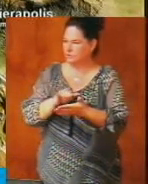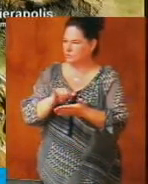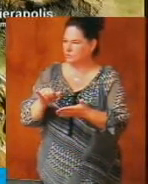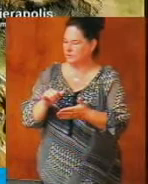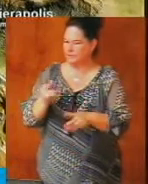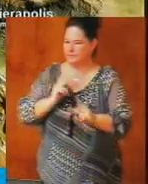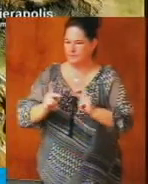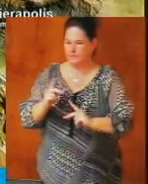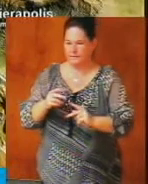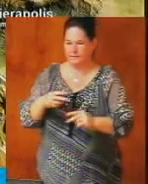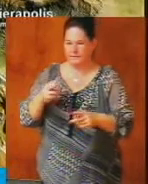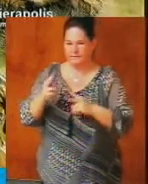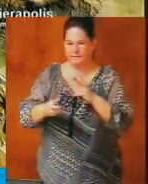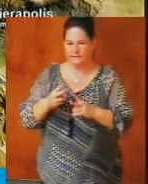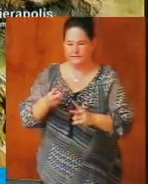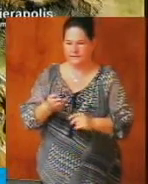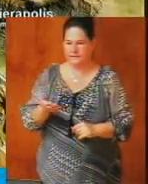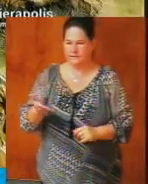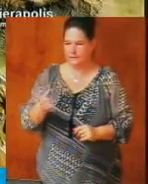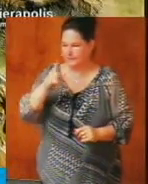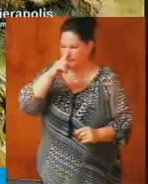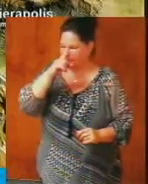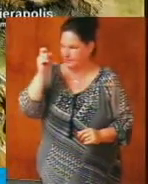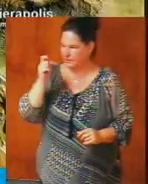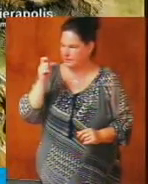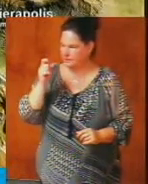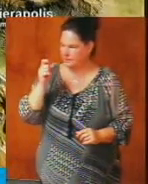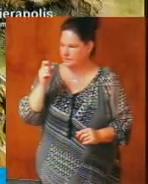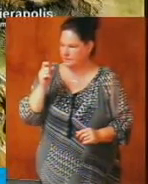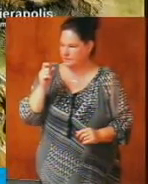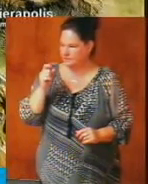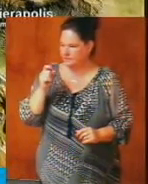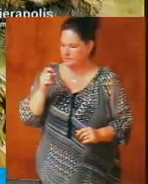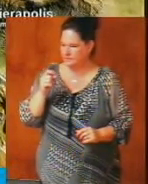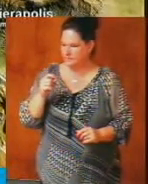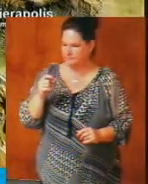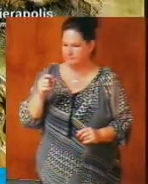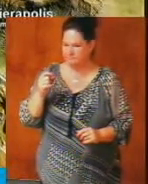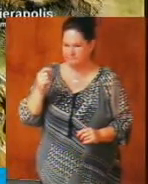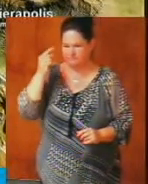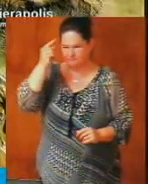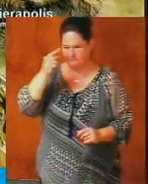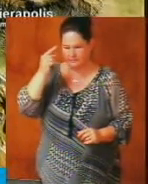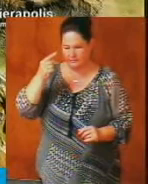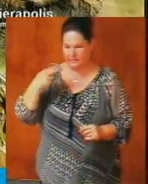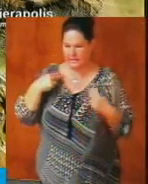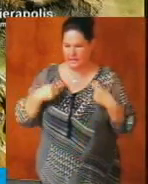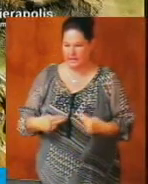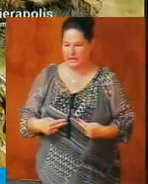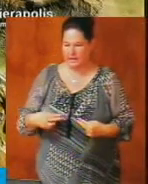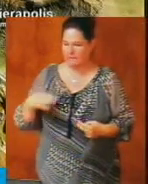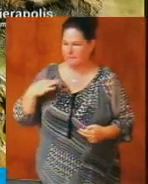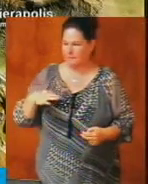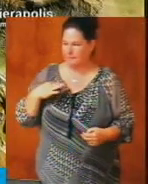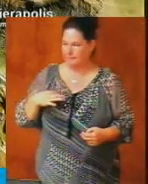that city because of perceived health benefits from those